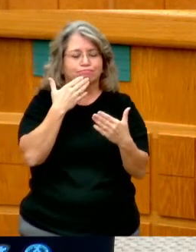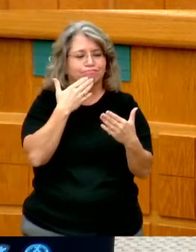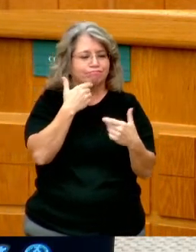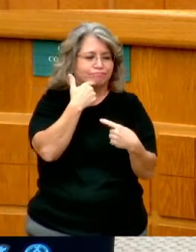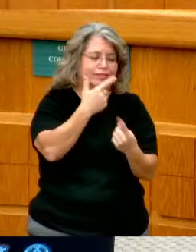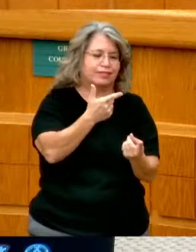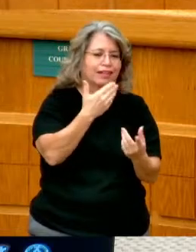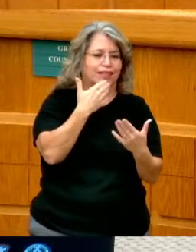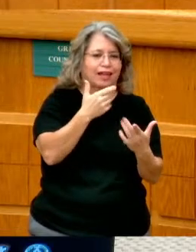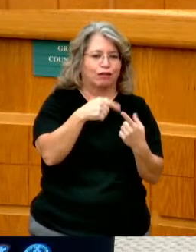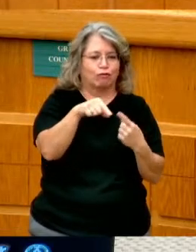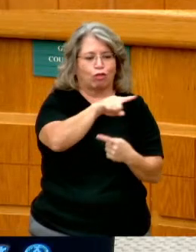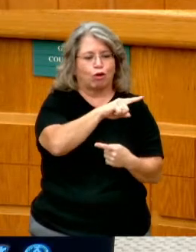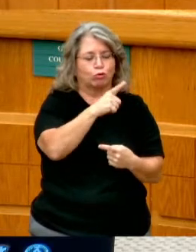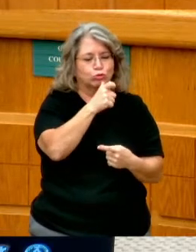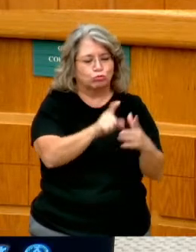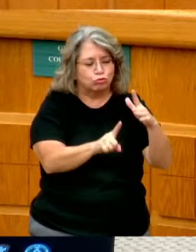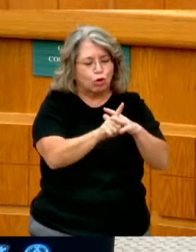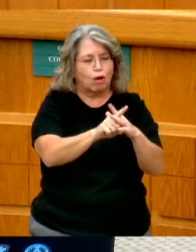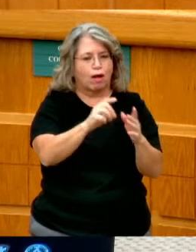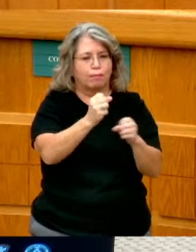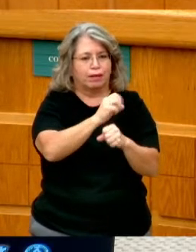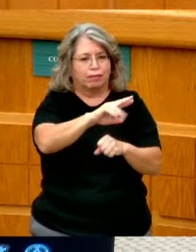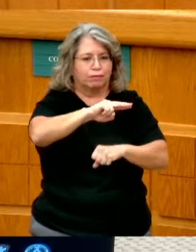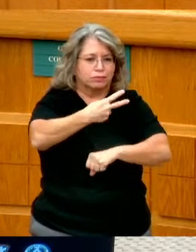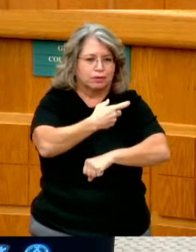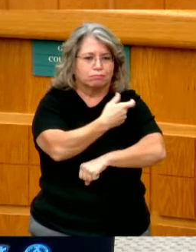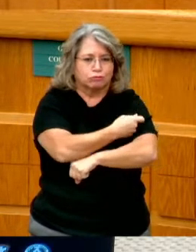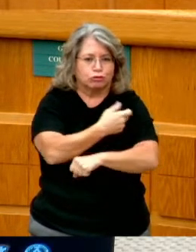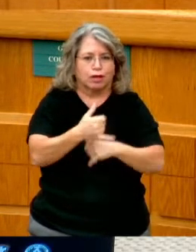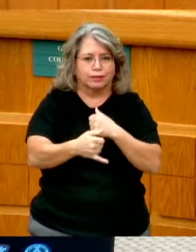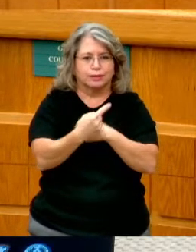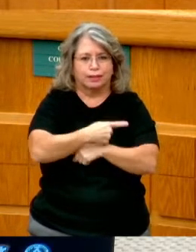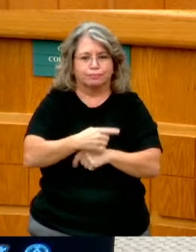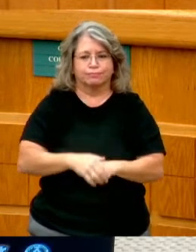to them for coming and for getting vaccinated today.